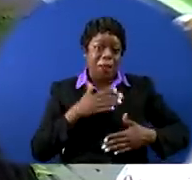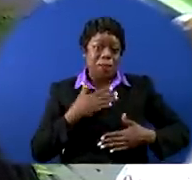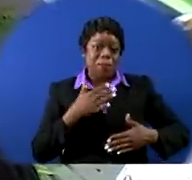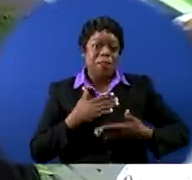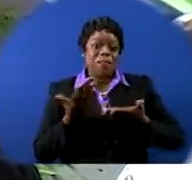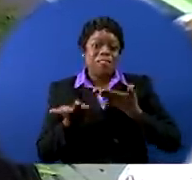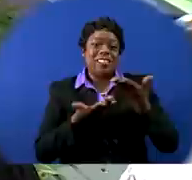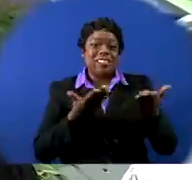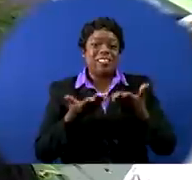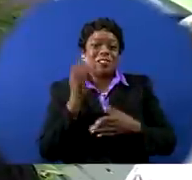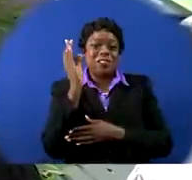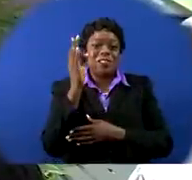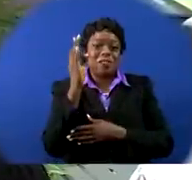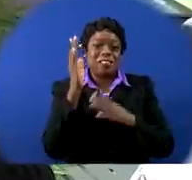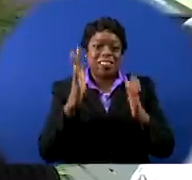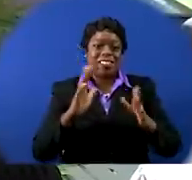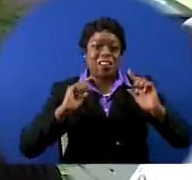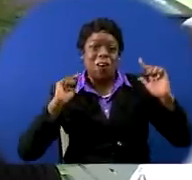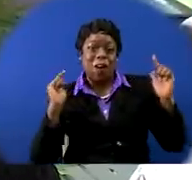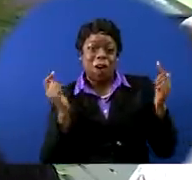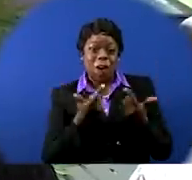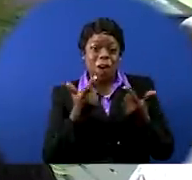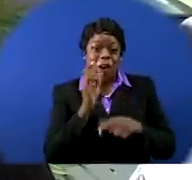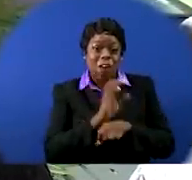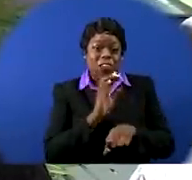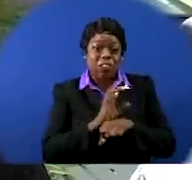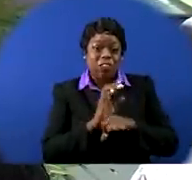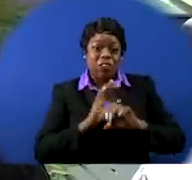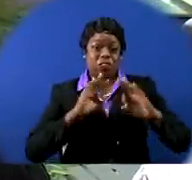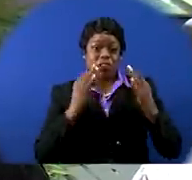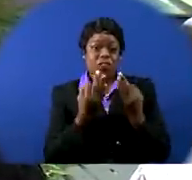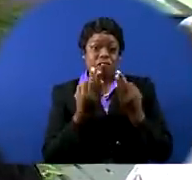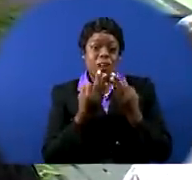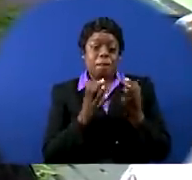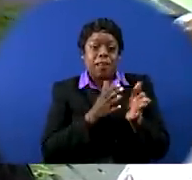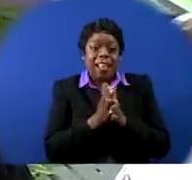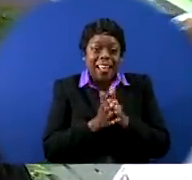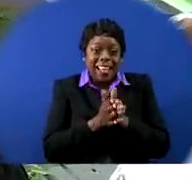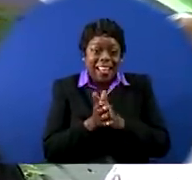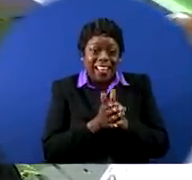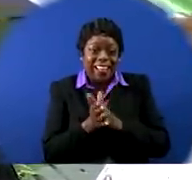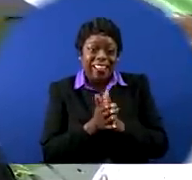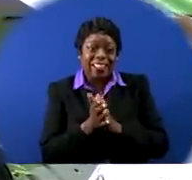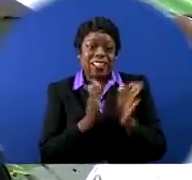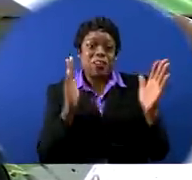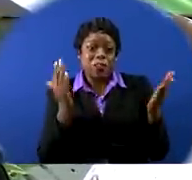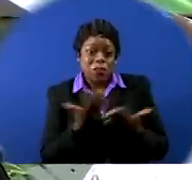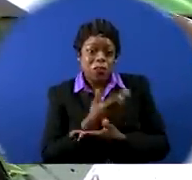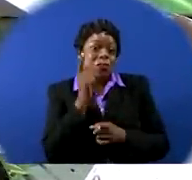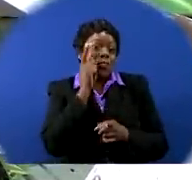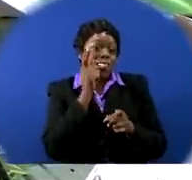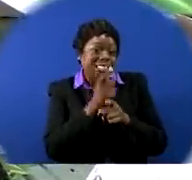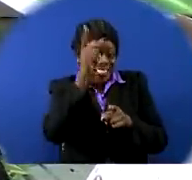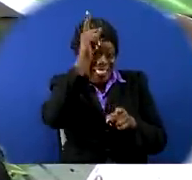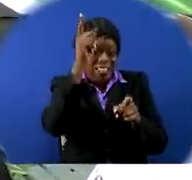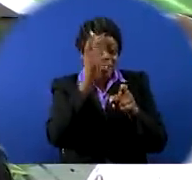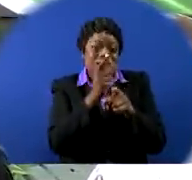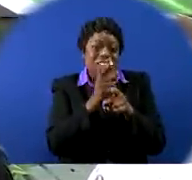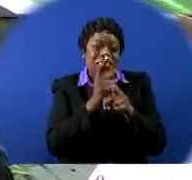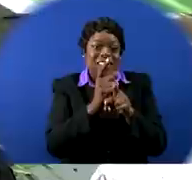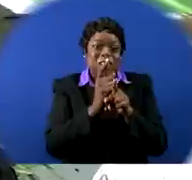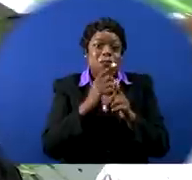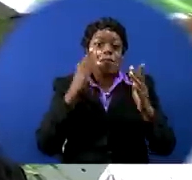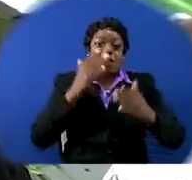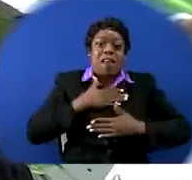pastor, and all of these church folk around here are excited that you are their new sisters and brothers. And we